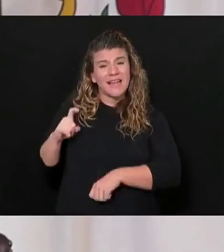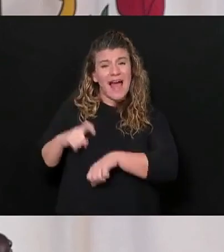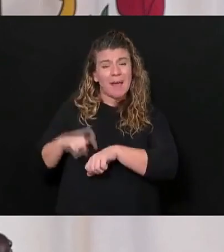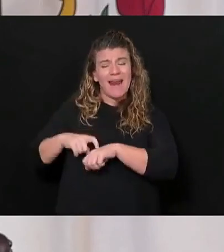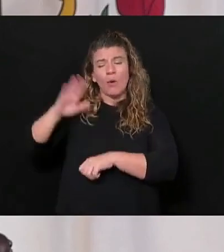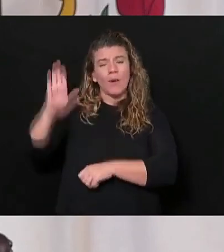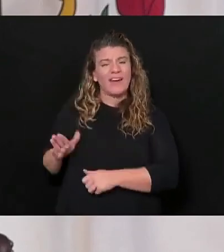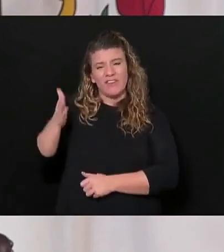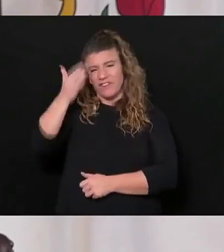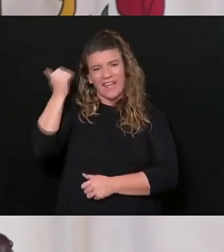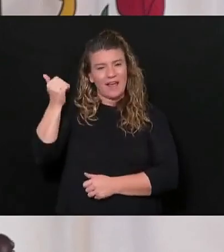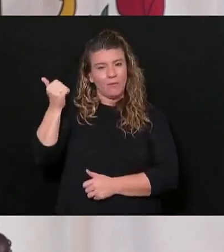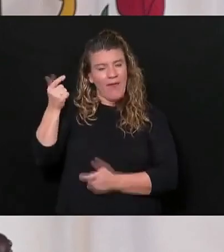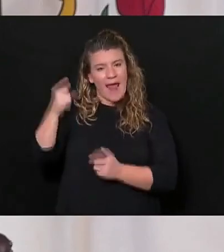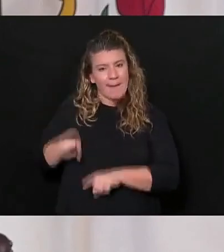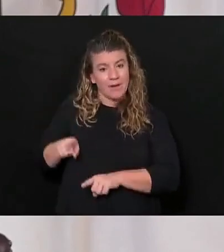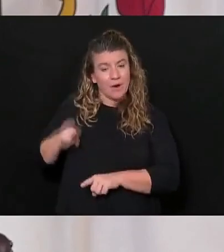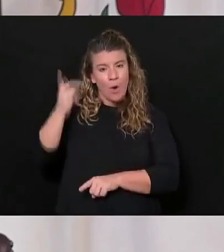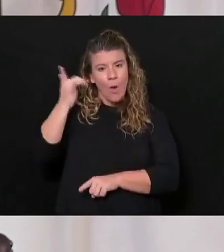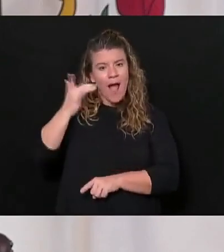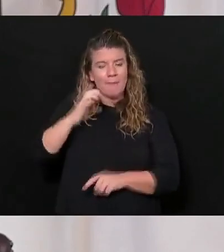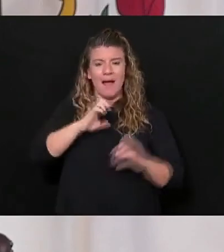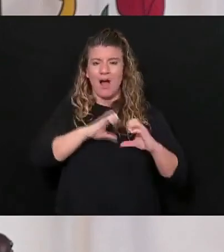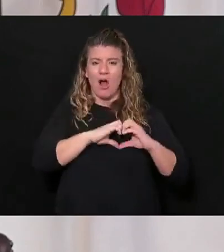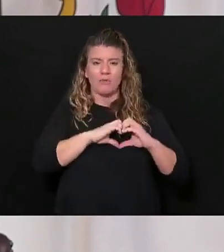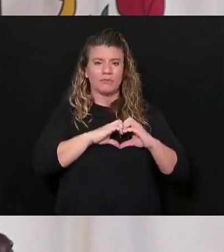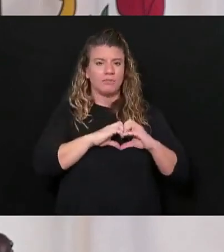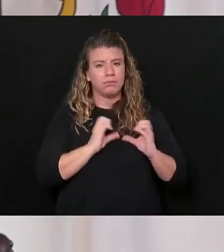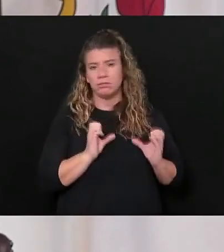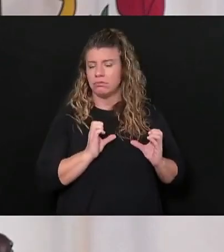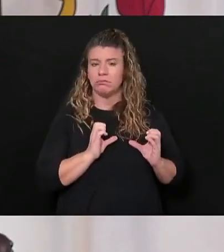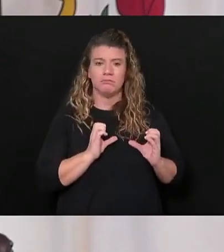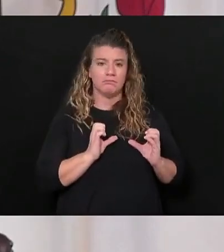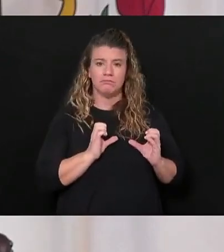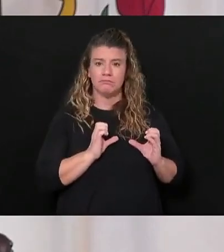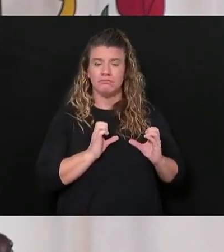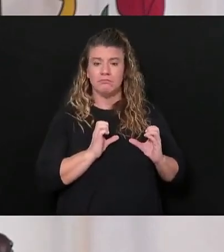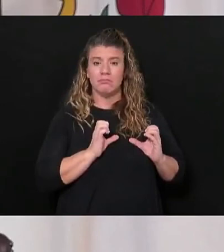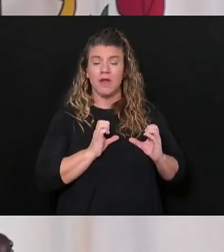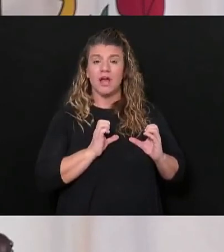just ripped my heart out. And when we went to the funeral,